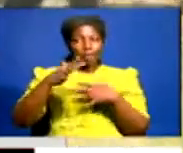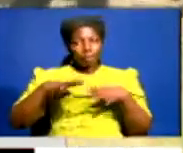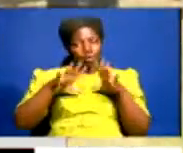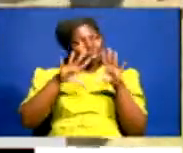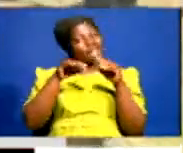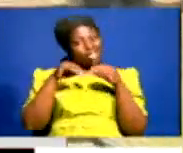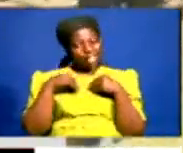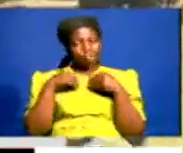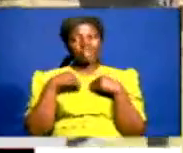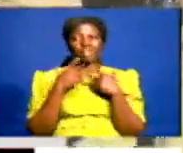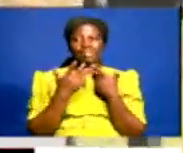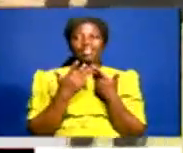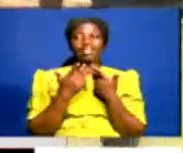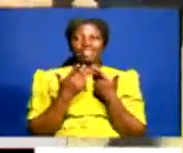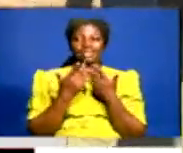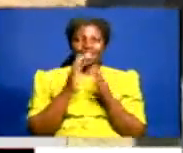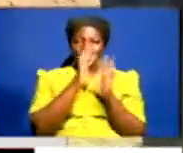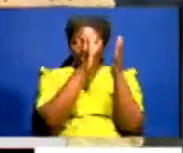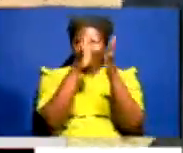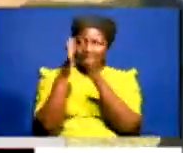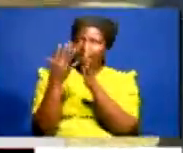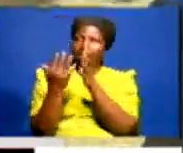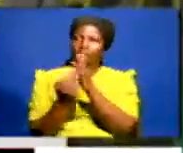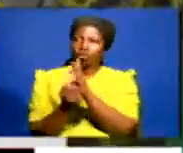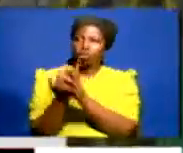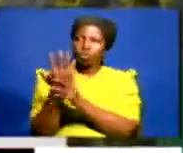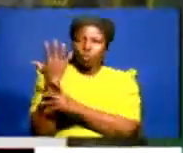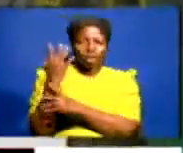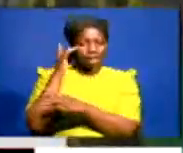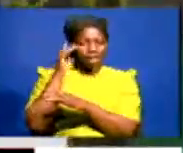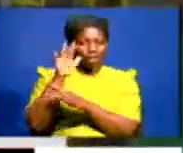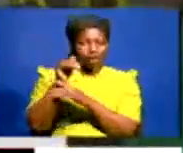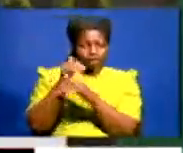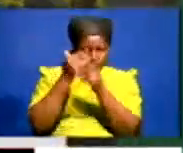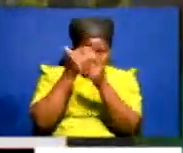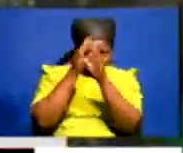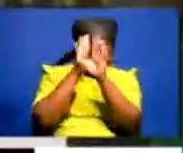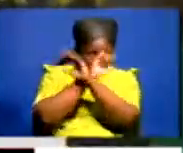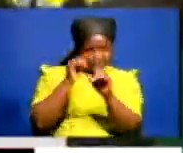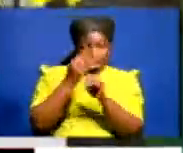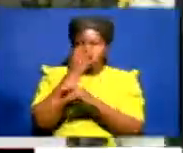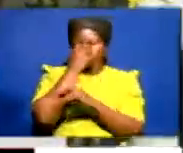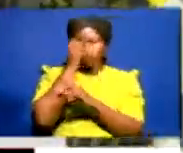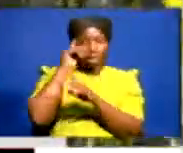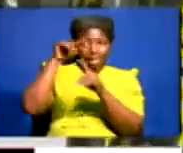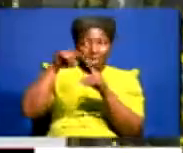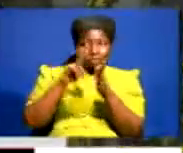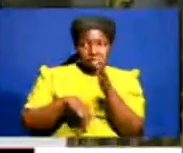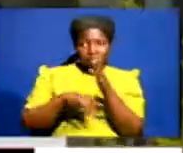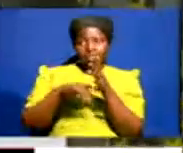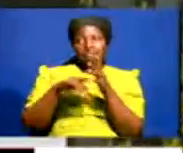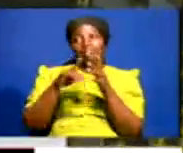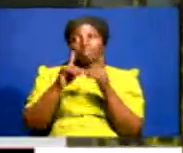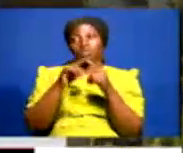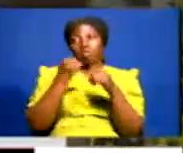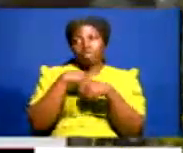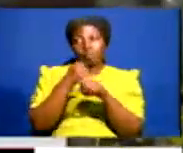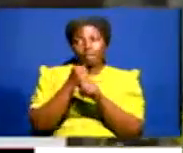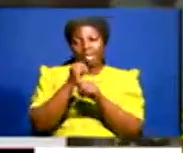from President William Ruto in an effort to green the country and conserve the environment. They spoke during the launch of the National